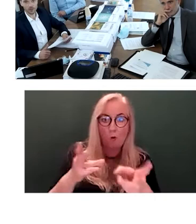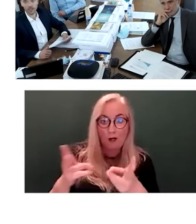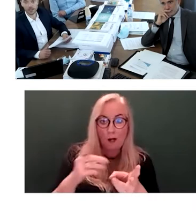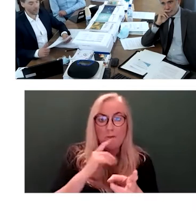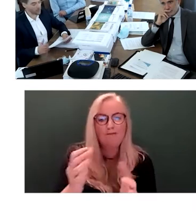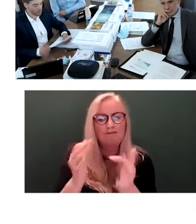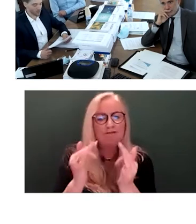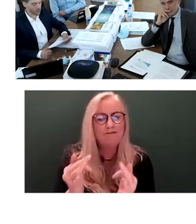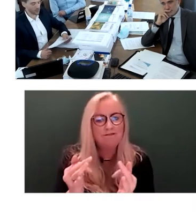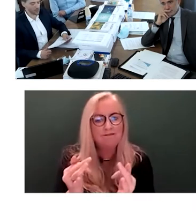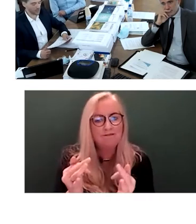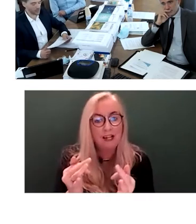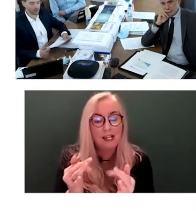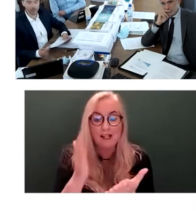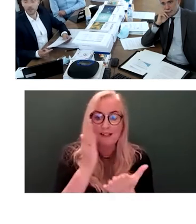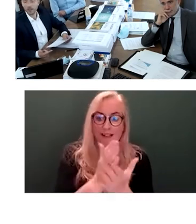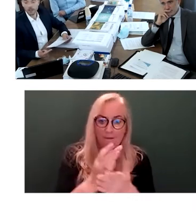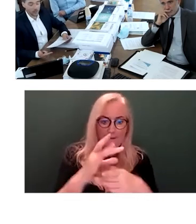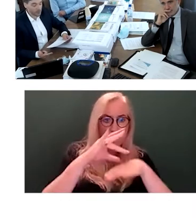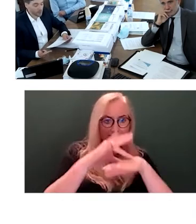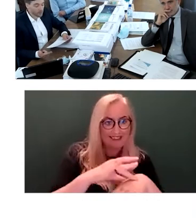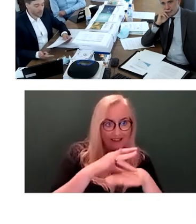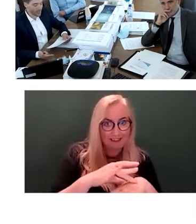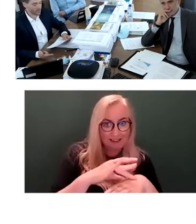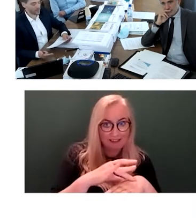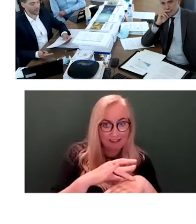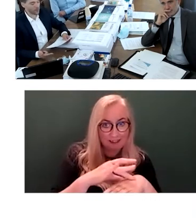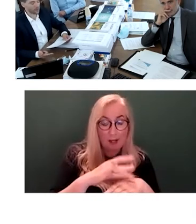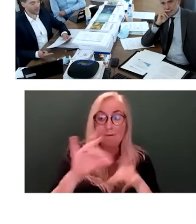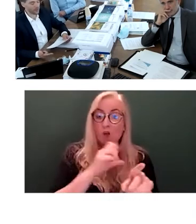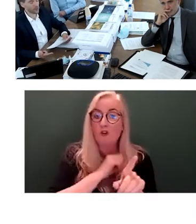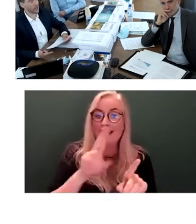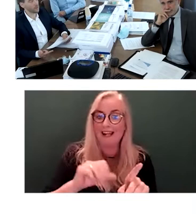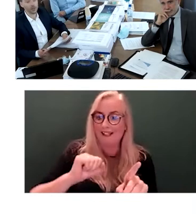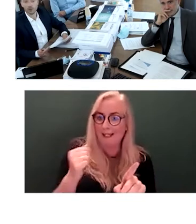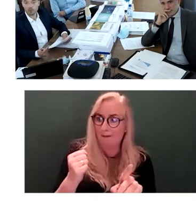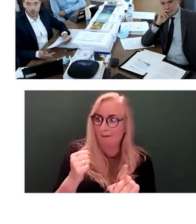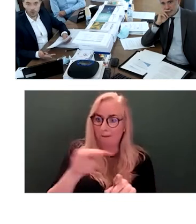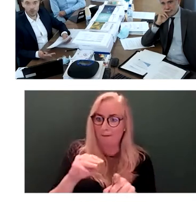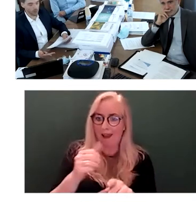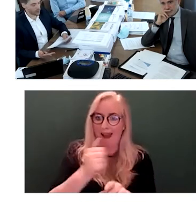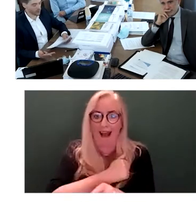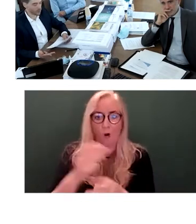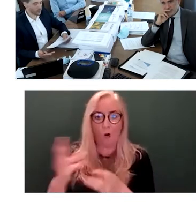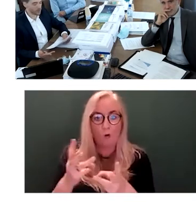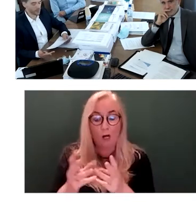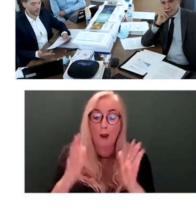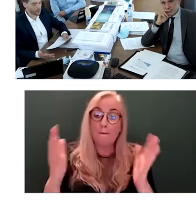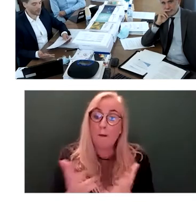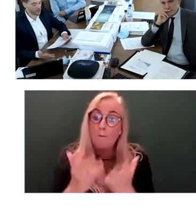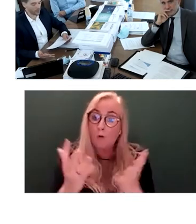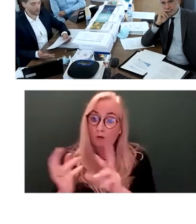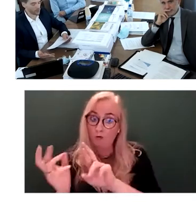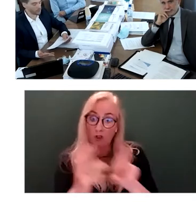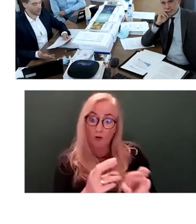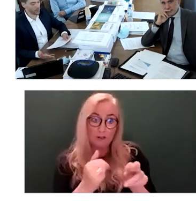also in the prevention of sickness in order to retain sick workers in their jobs, to promote return to work, and